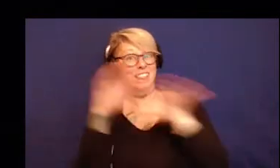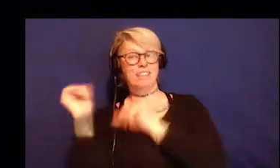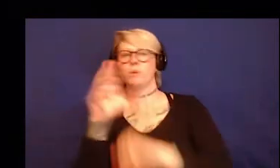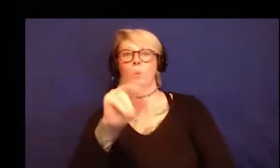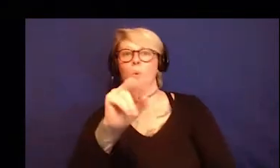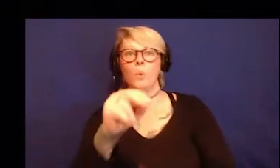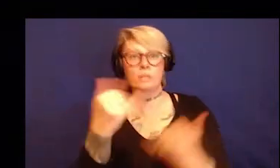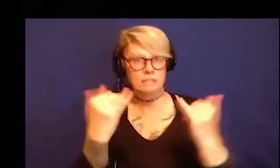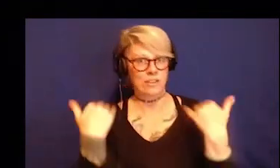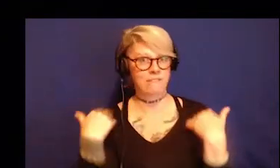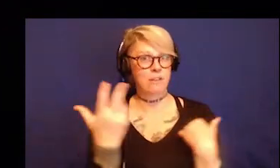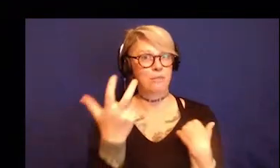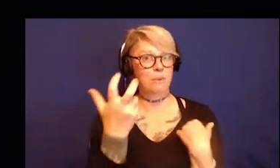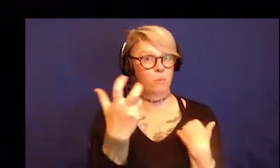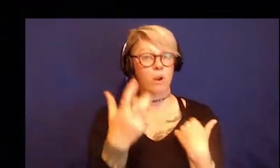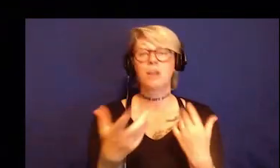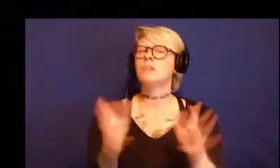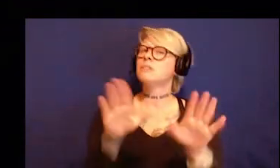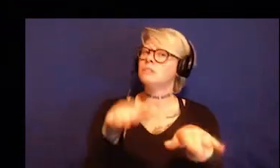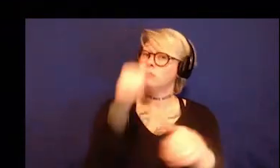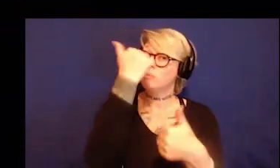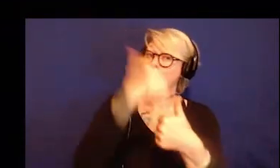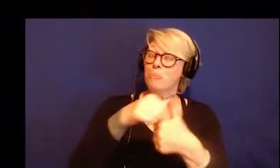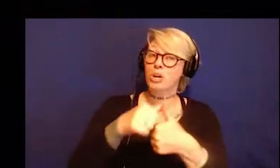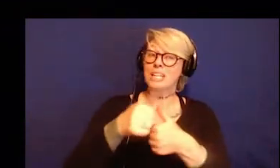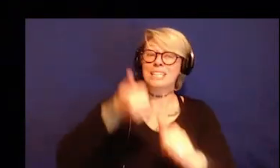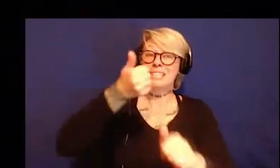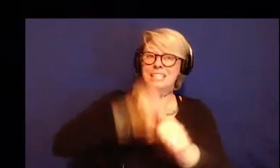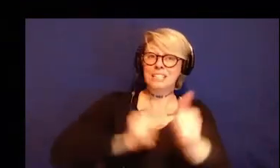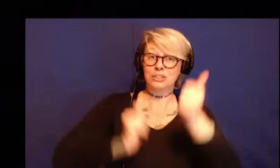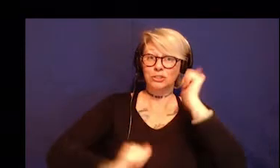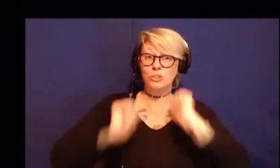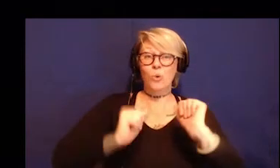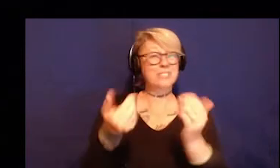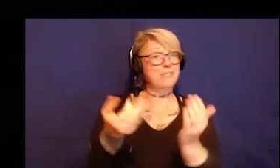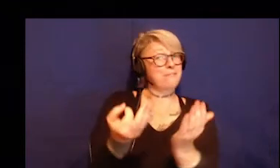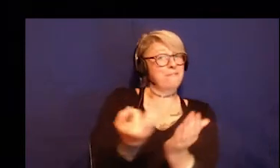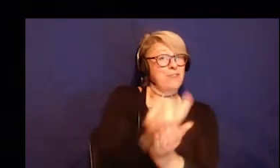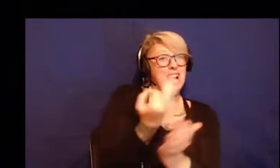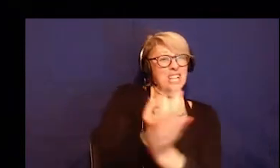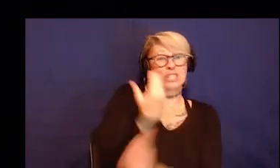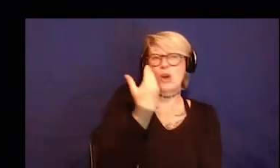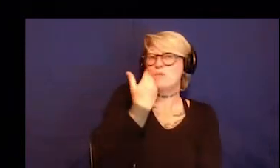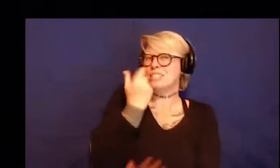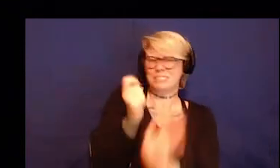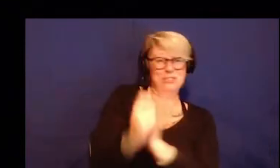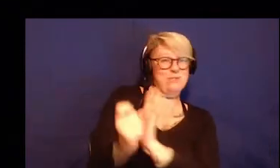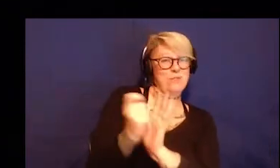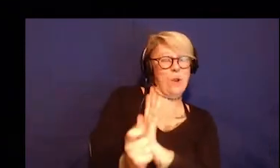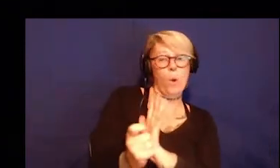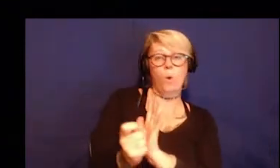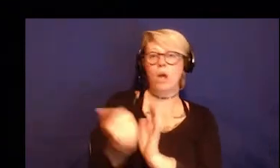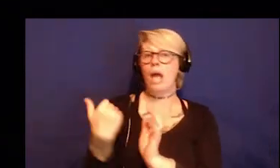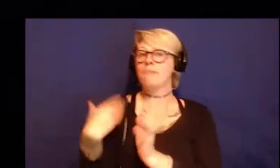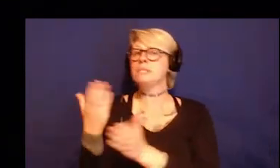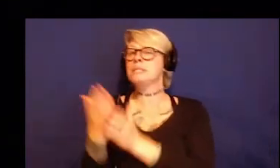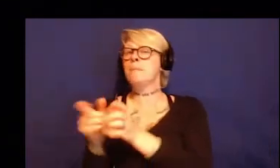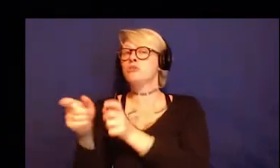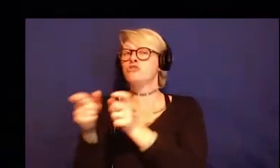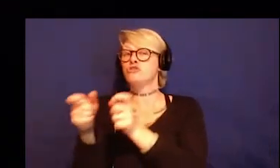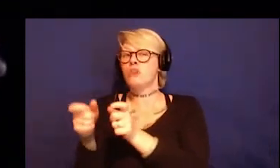Everything is still extremely fresh, unfinished. Some has only been through a little bit of a workshop, a little bit of direction from theater professionals